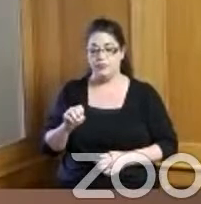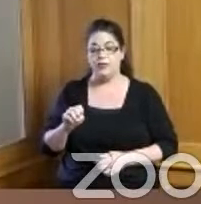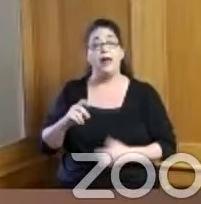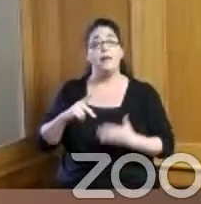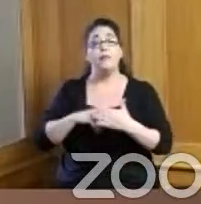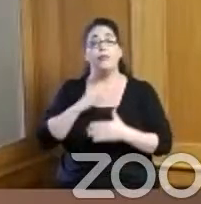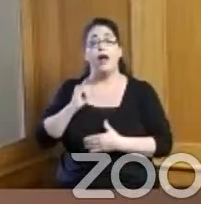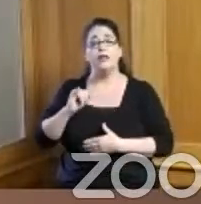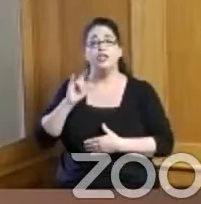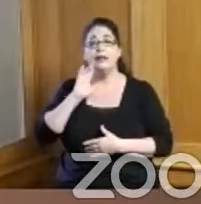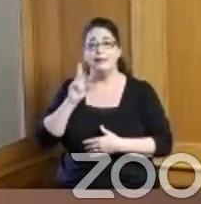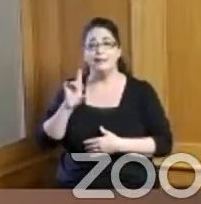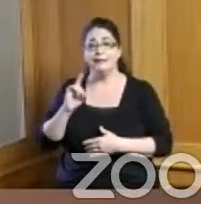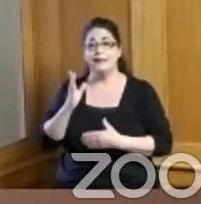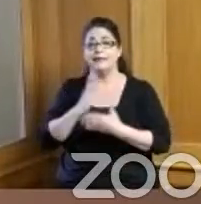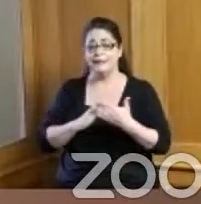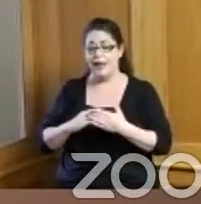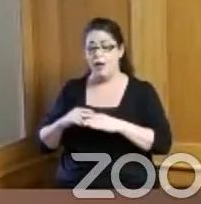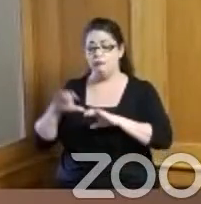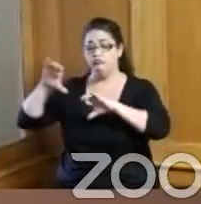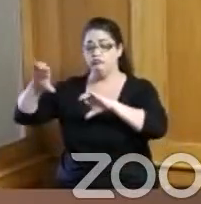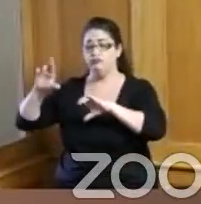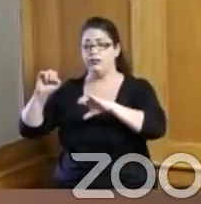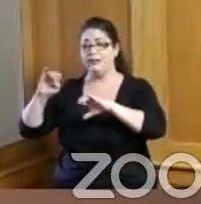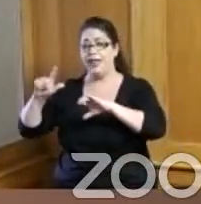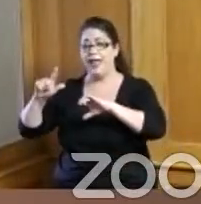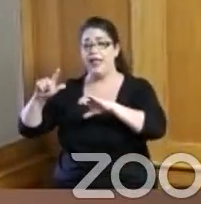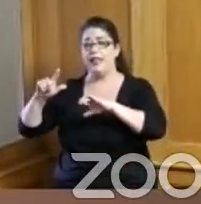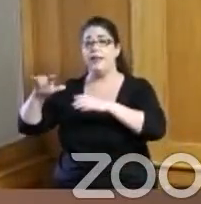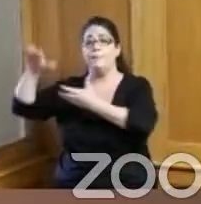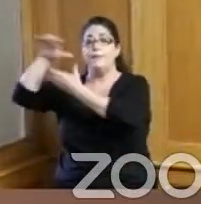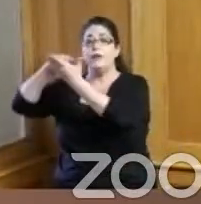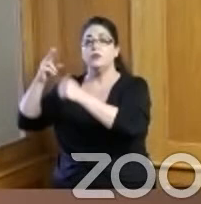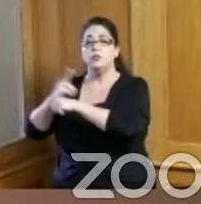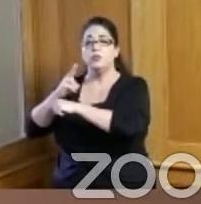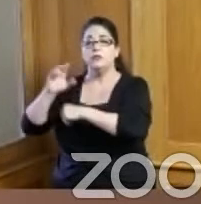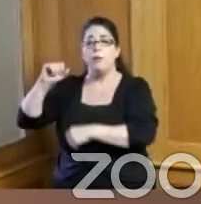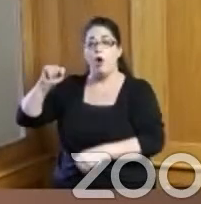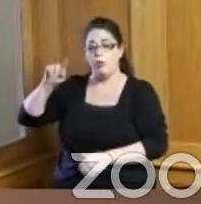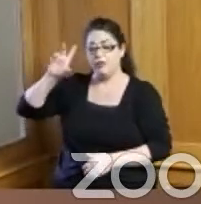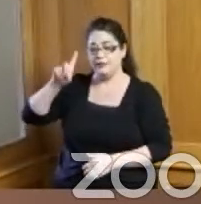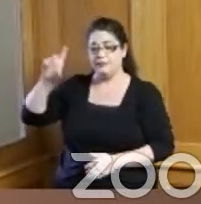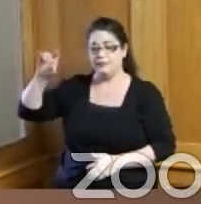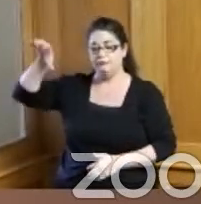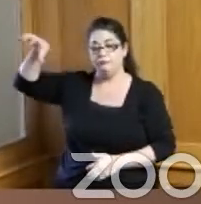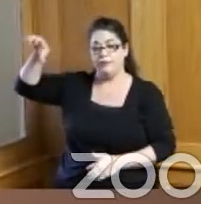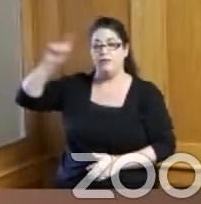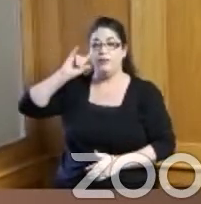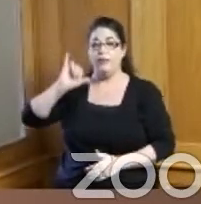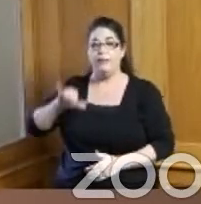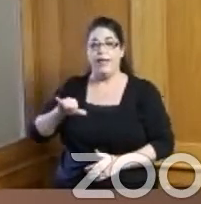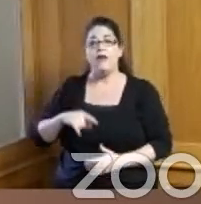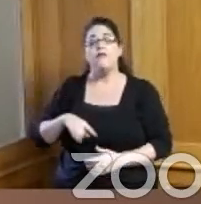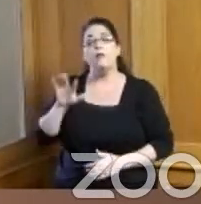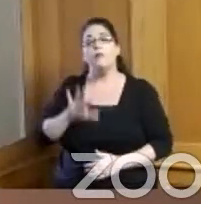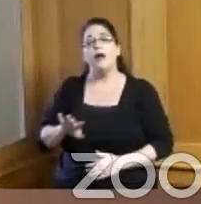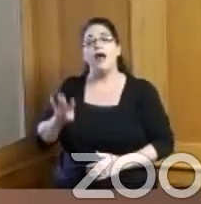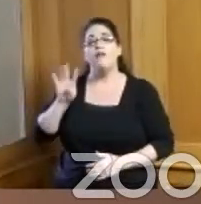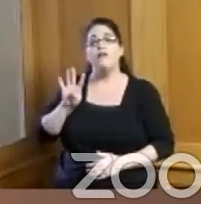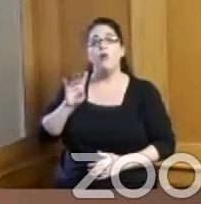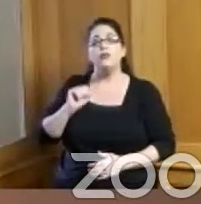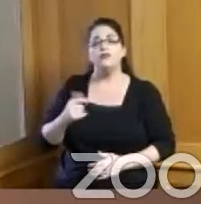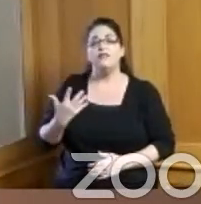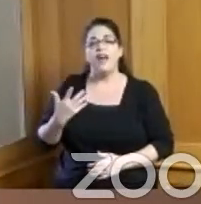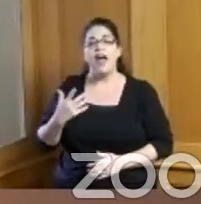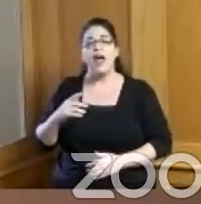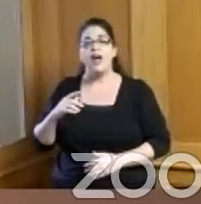include some planned retail portions that would include mixed-use apartments and commercial uses in 4 to 5-story buildings along